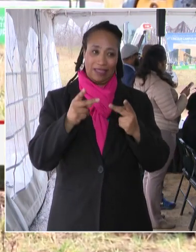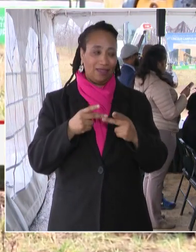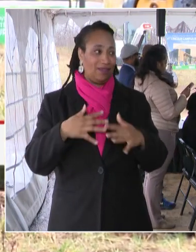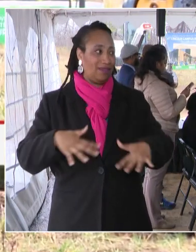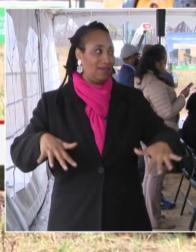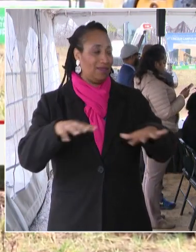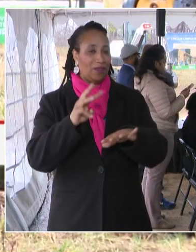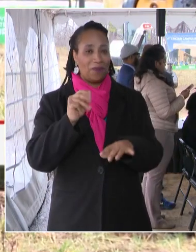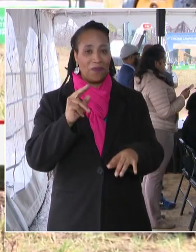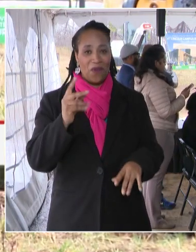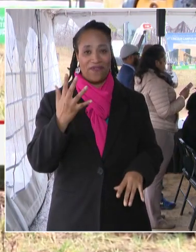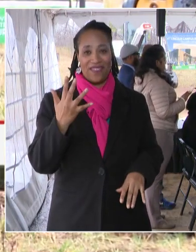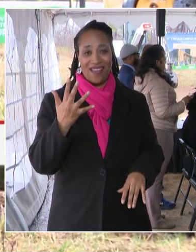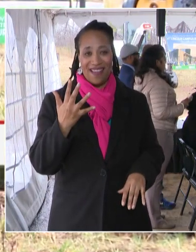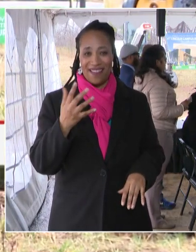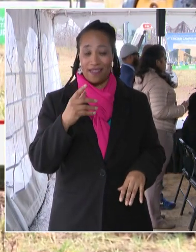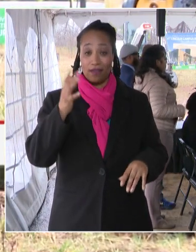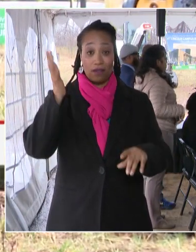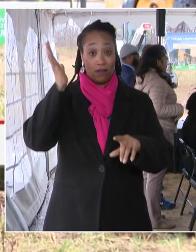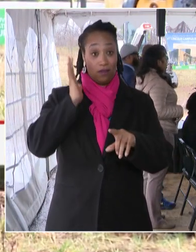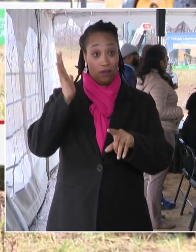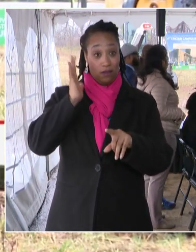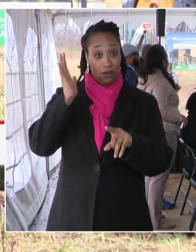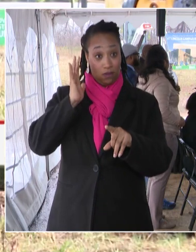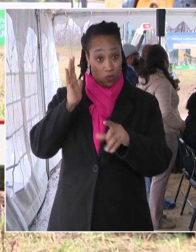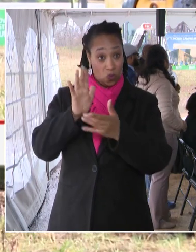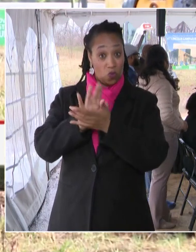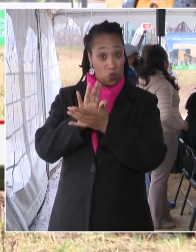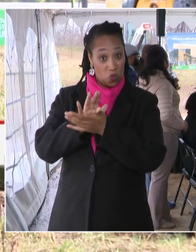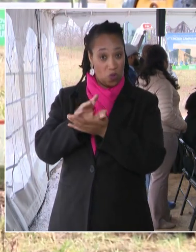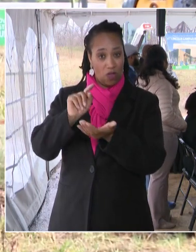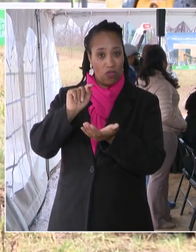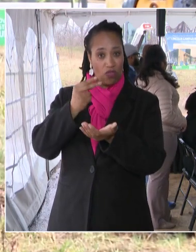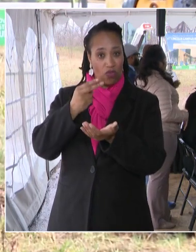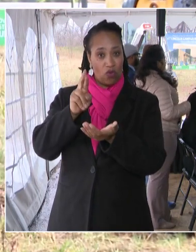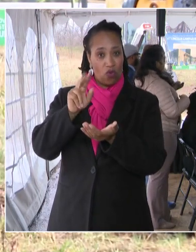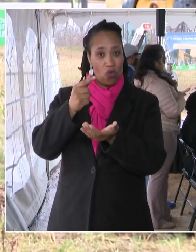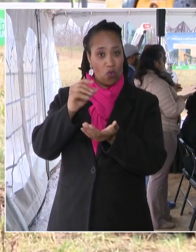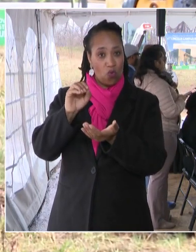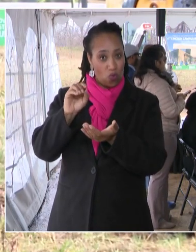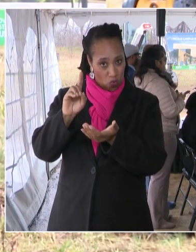Thurgood Marshall, which was once Fort Lincoln Elementary, pre-K through 8th grade.